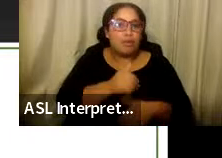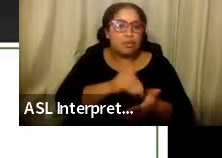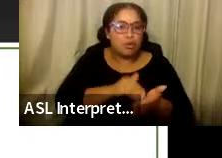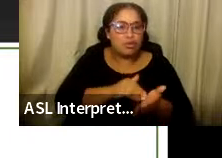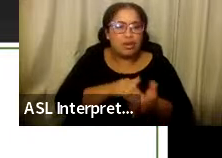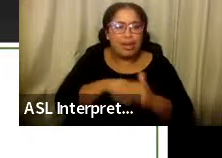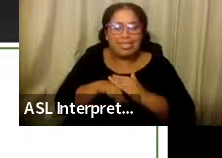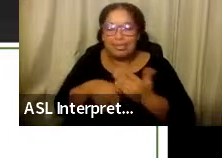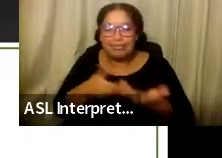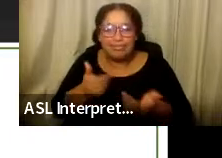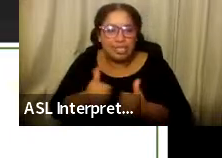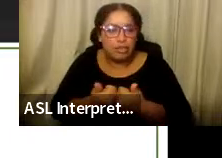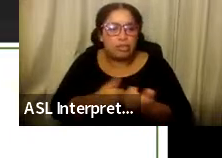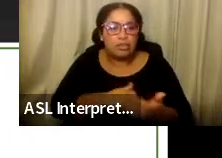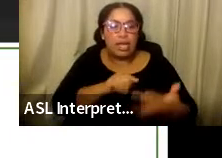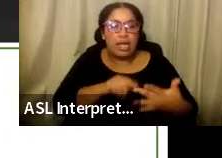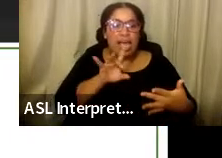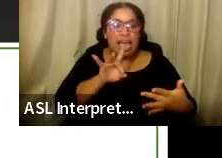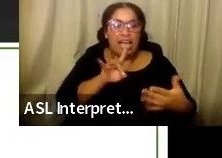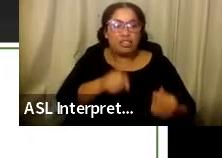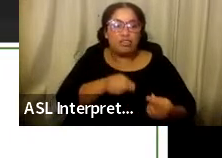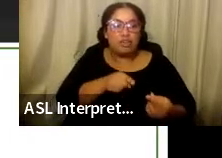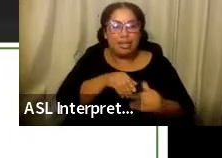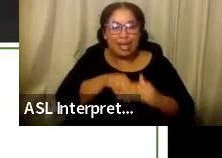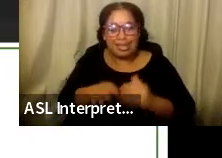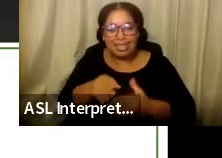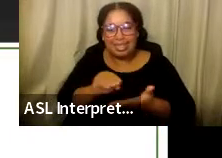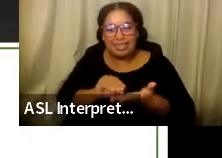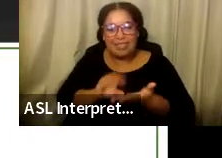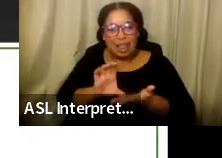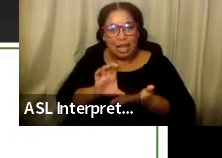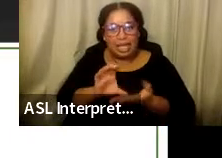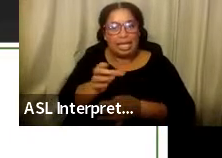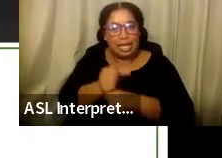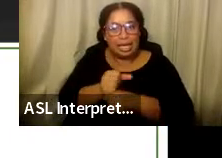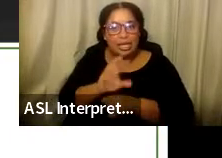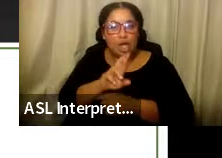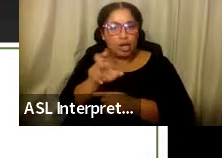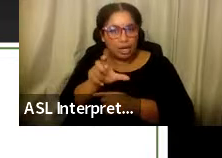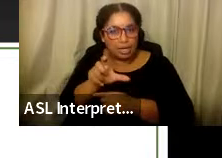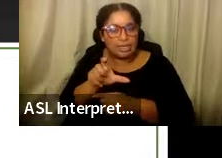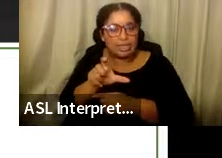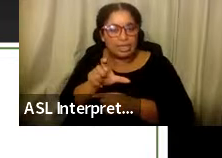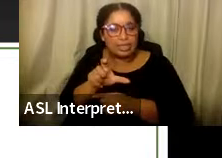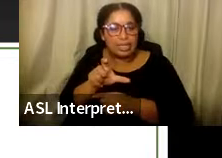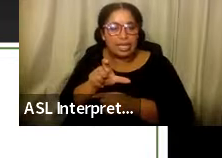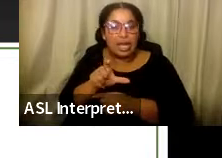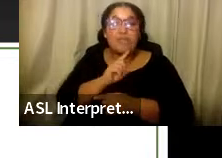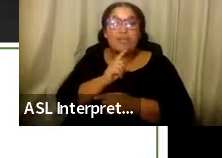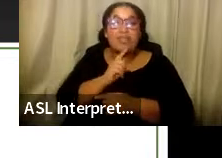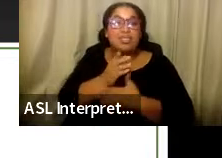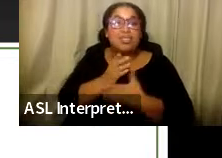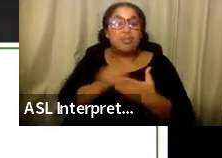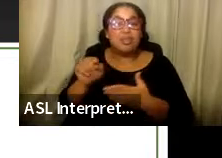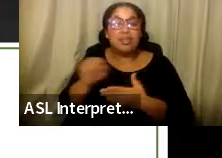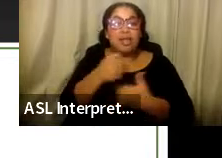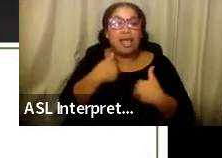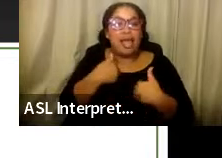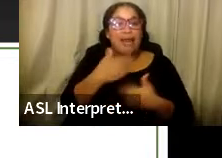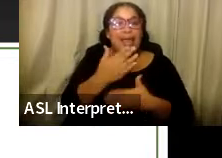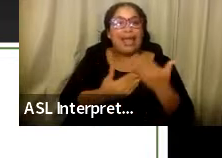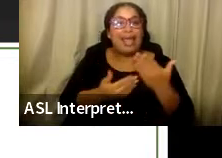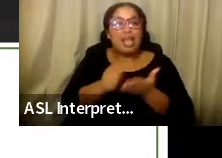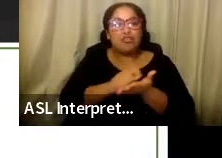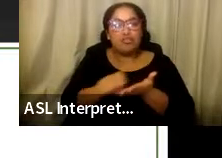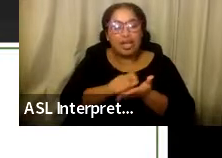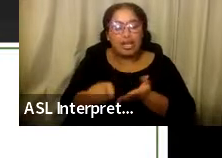8 people had difficulty actually filling the prescription. And some of that was that they had handwritten